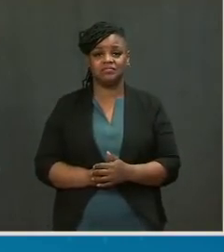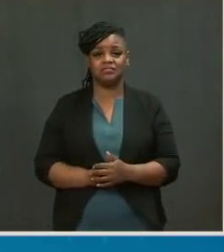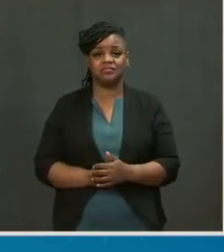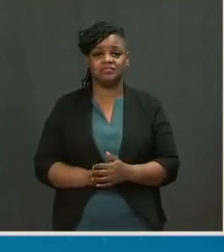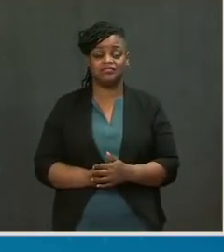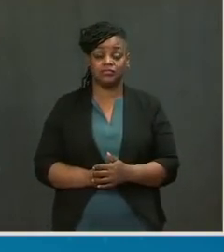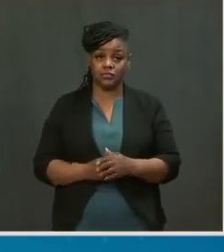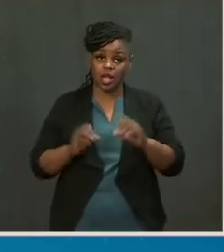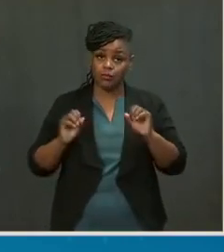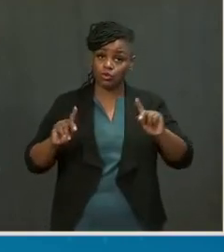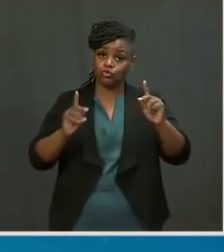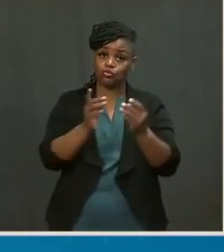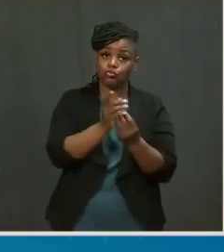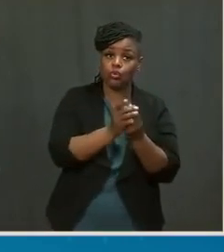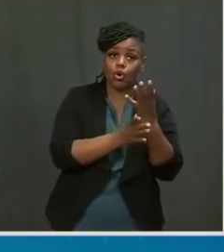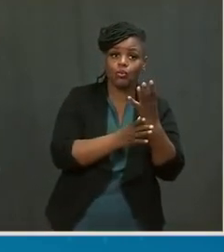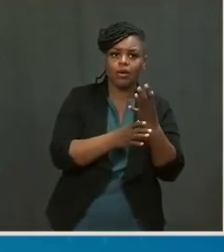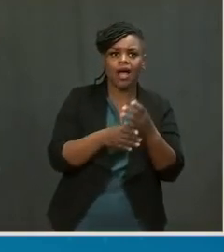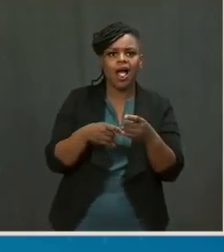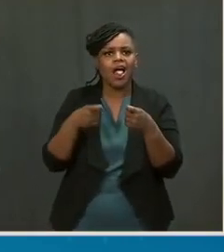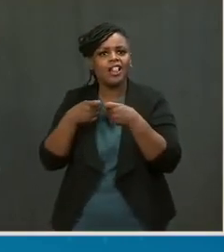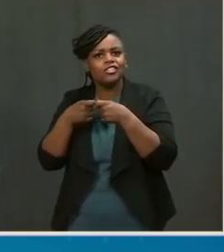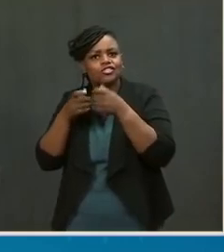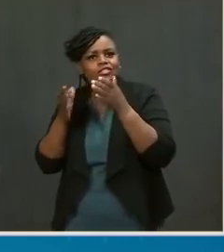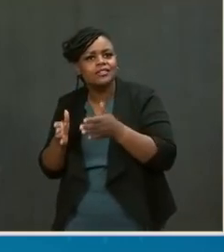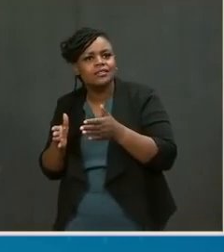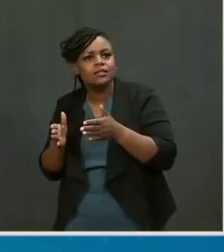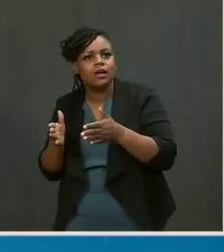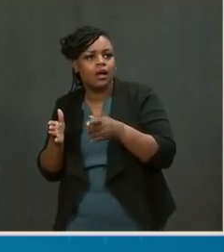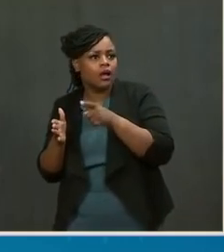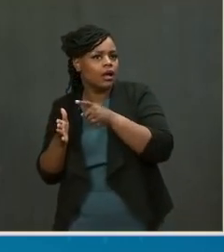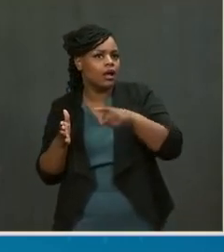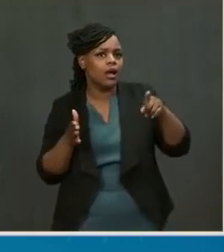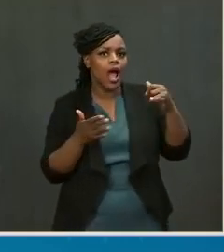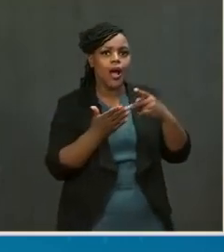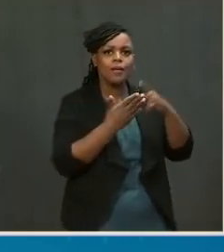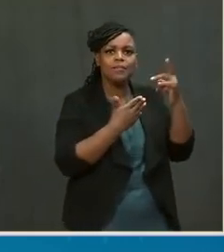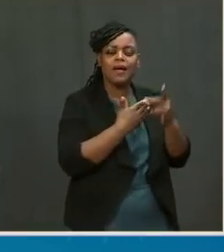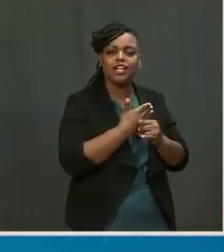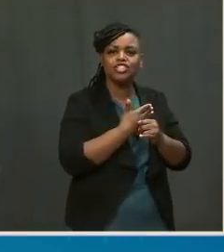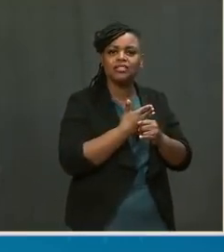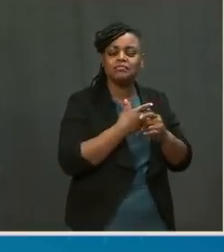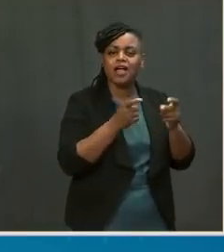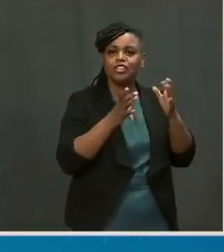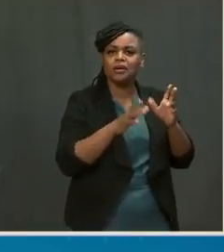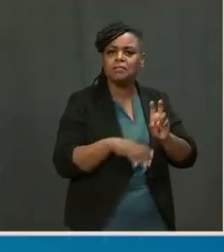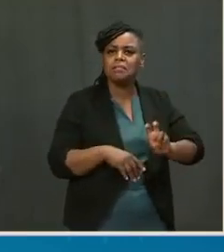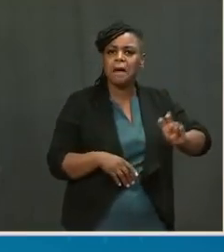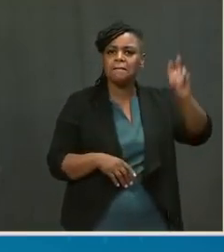project manager in this evolving industry. More importantly, I am proud to be union.